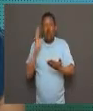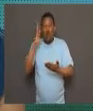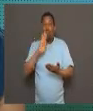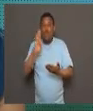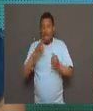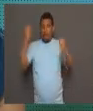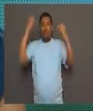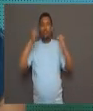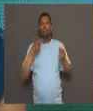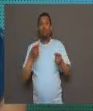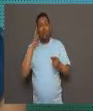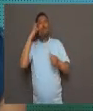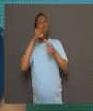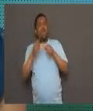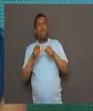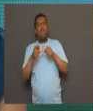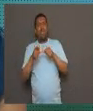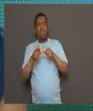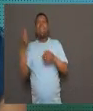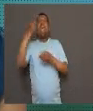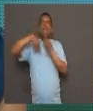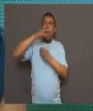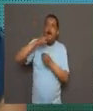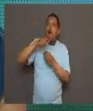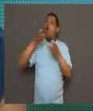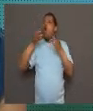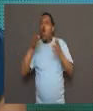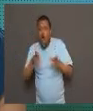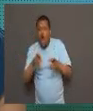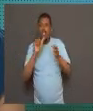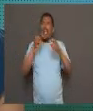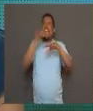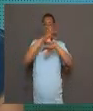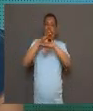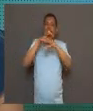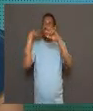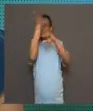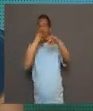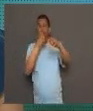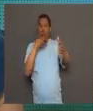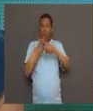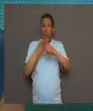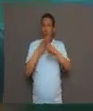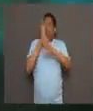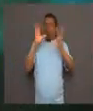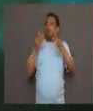be able to remember the area or landscape without difficulty.